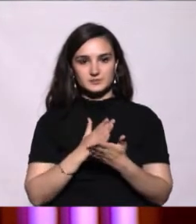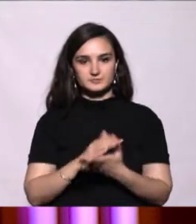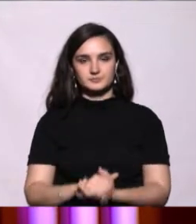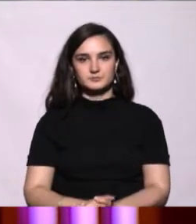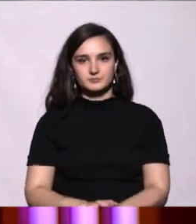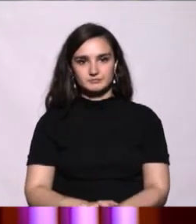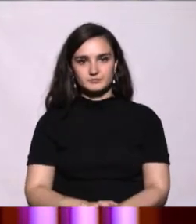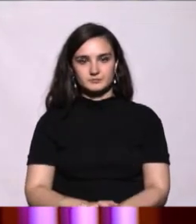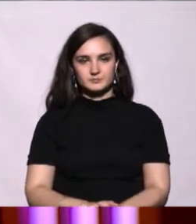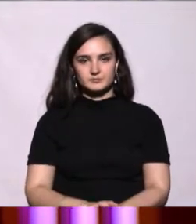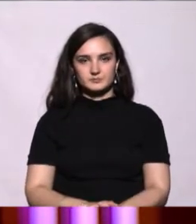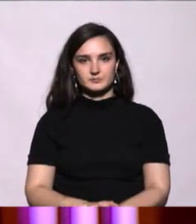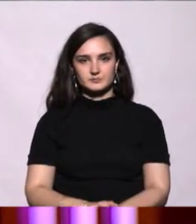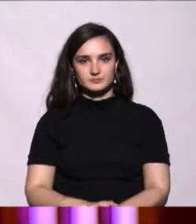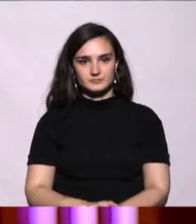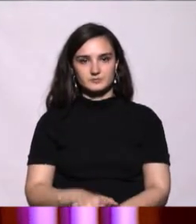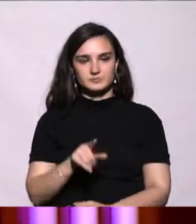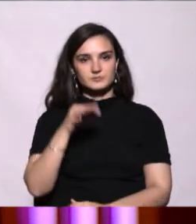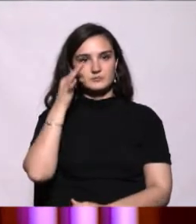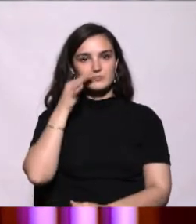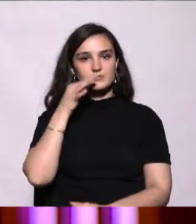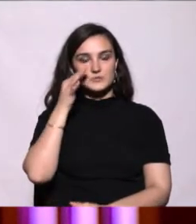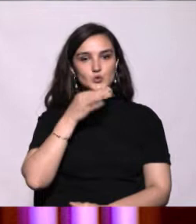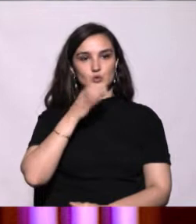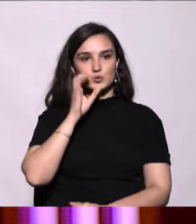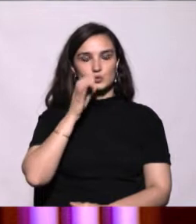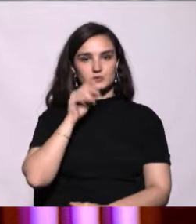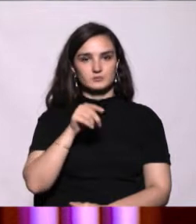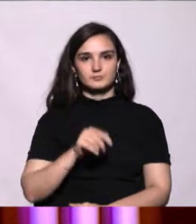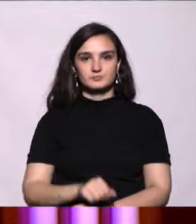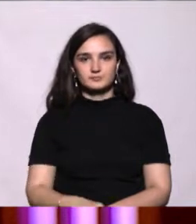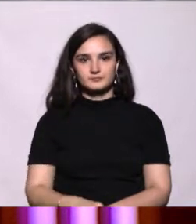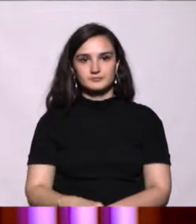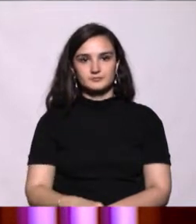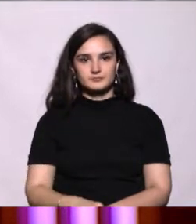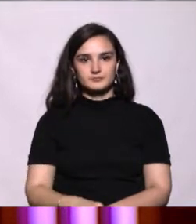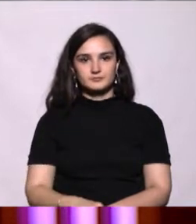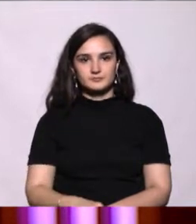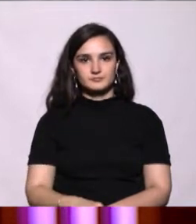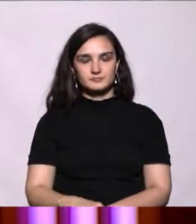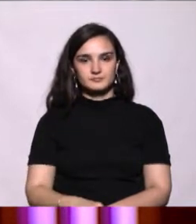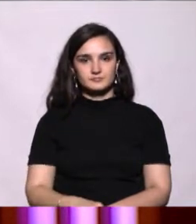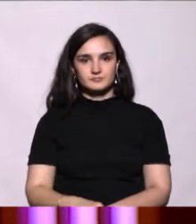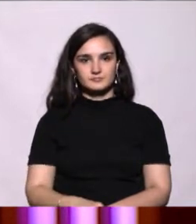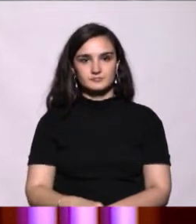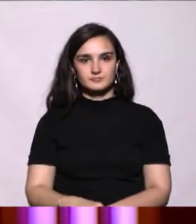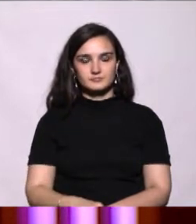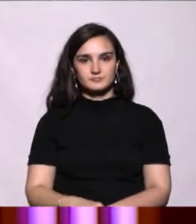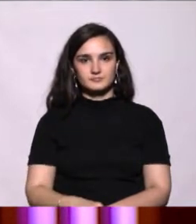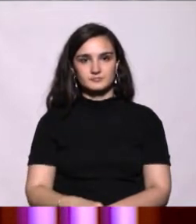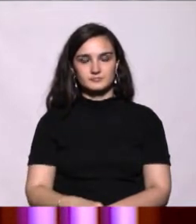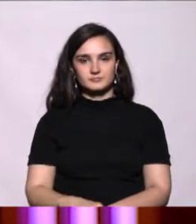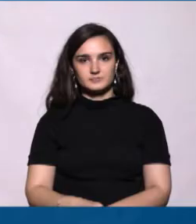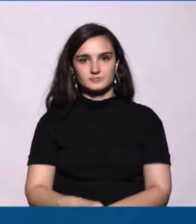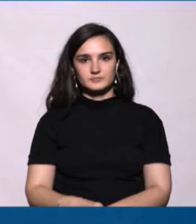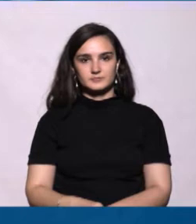tough. It's a juice. Juice. What letter does juice start